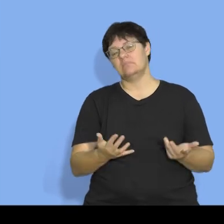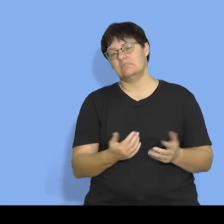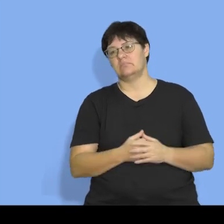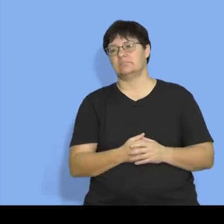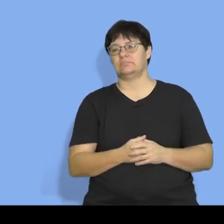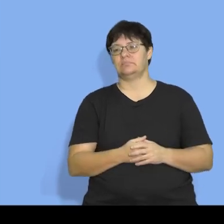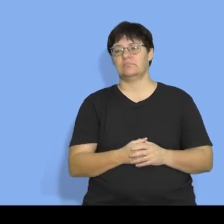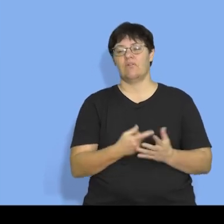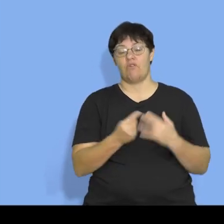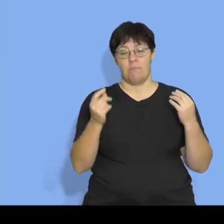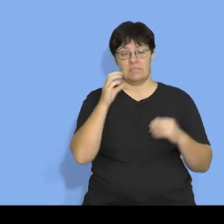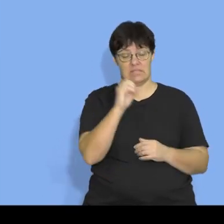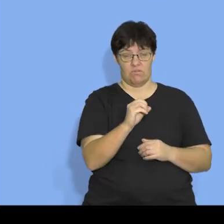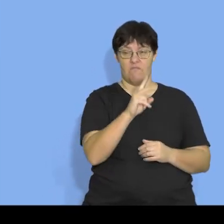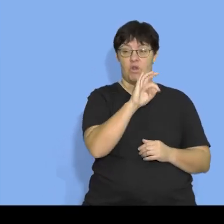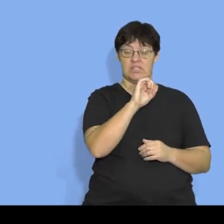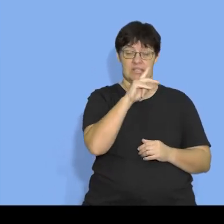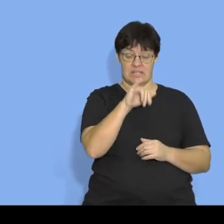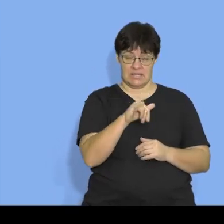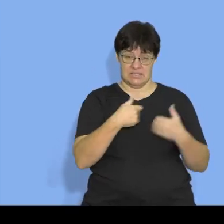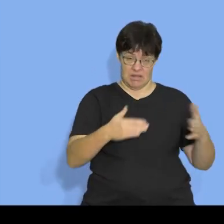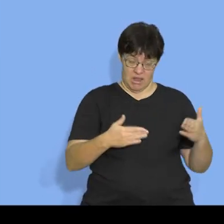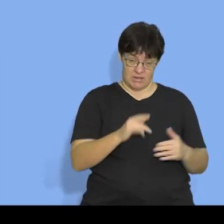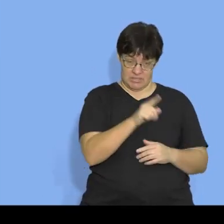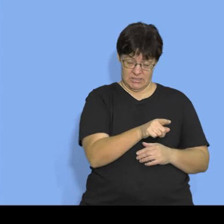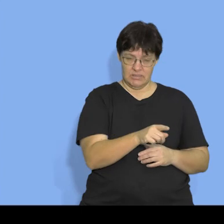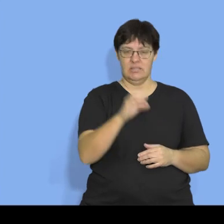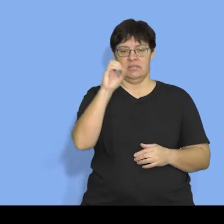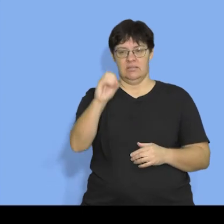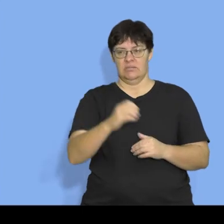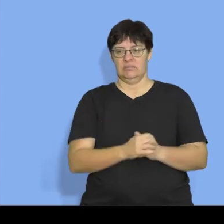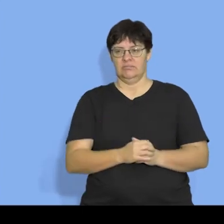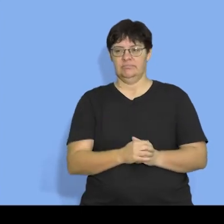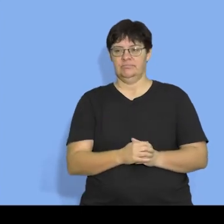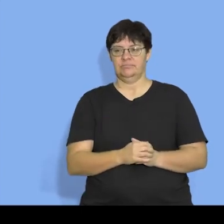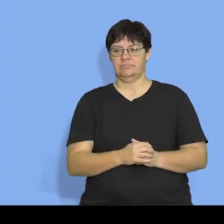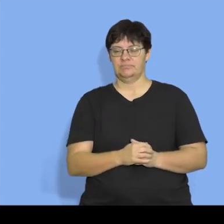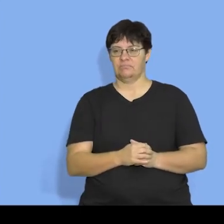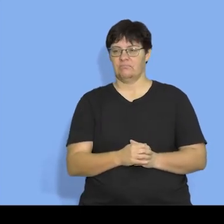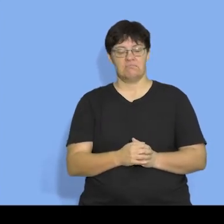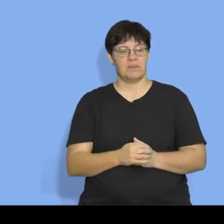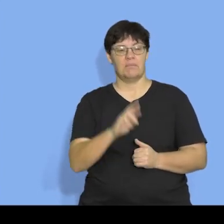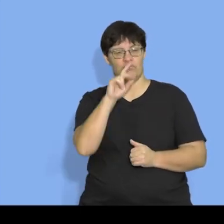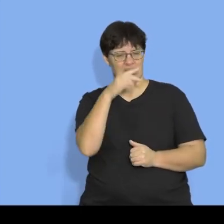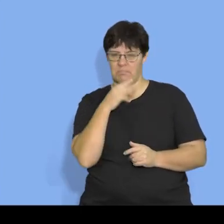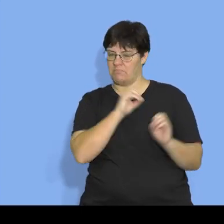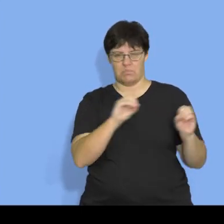from rest. Initial velocity 0. Rest, not